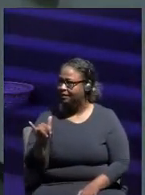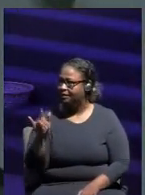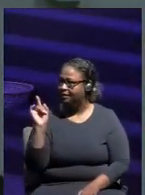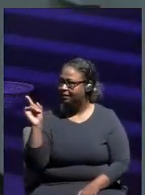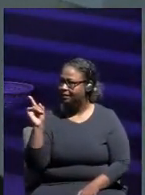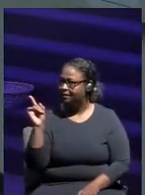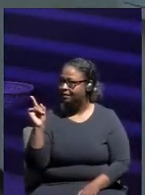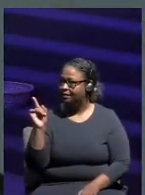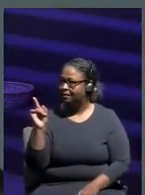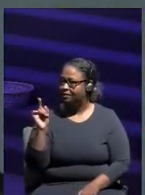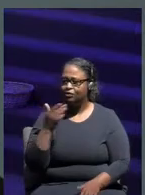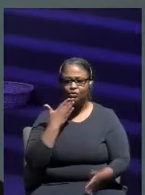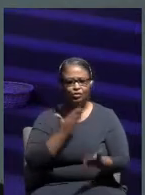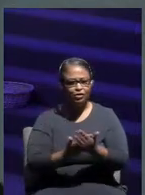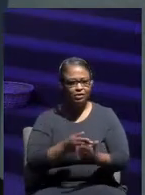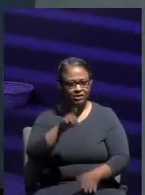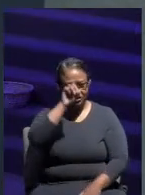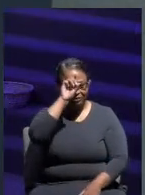That's a good Egyptian name.